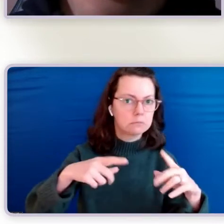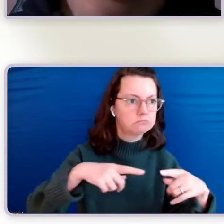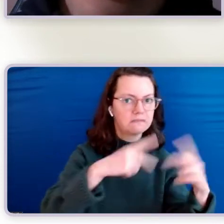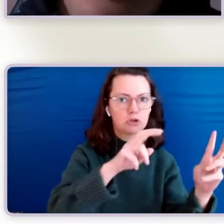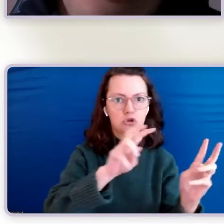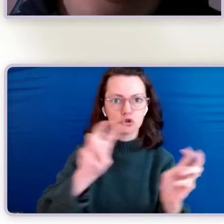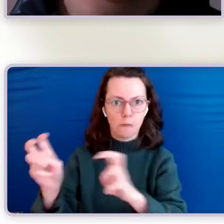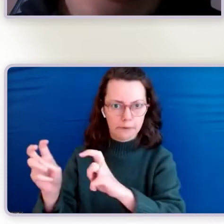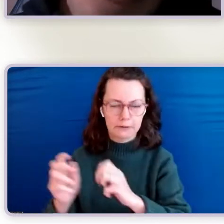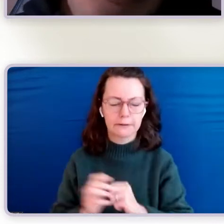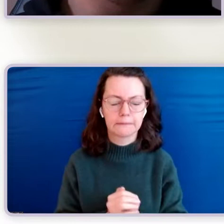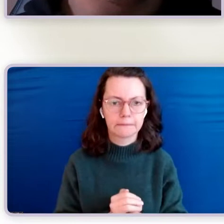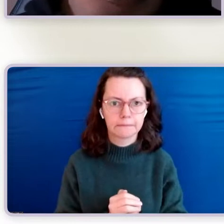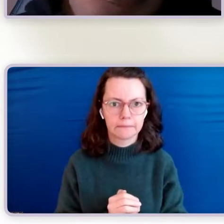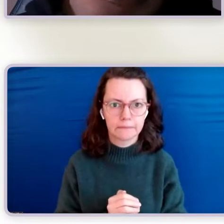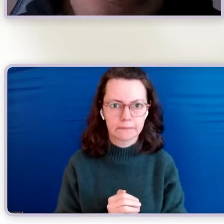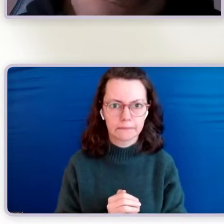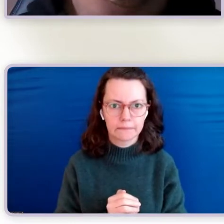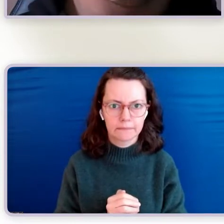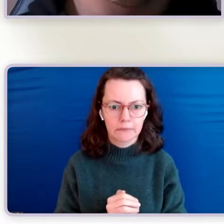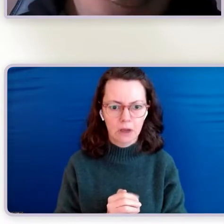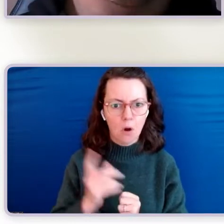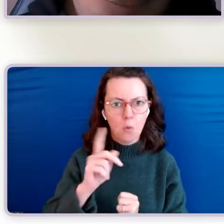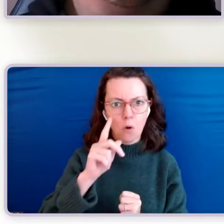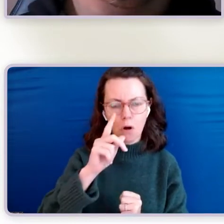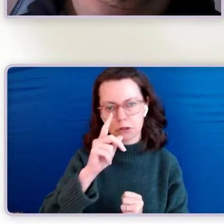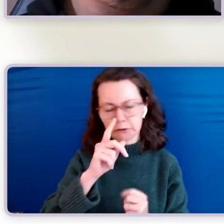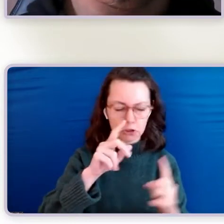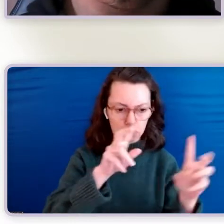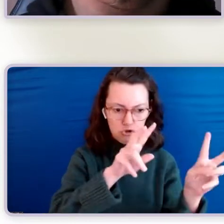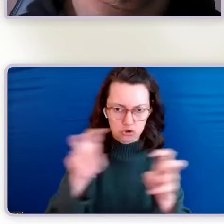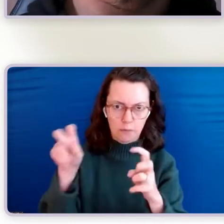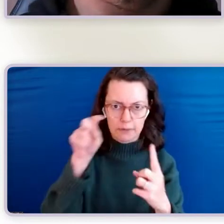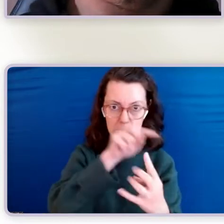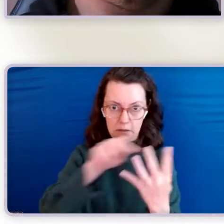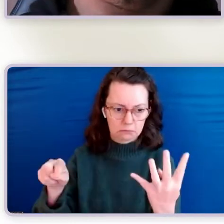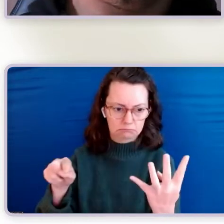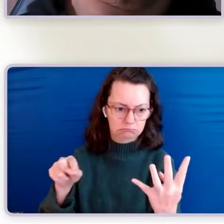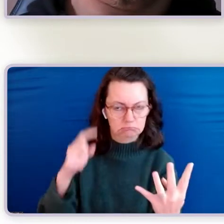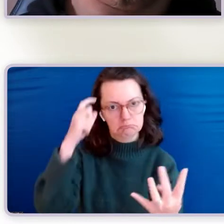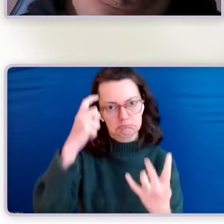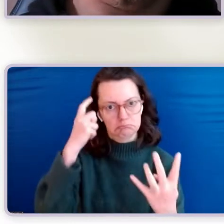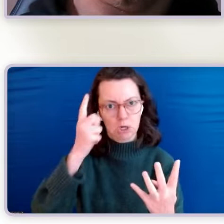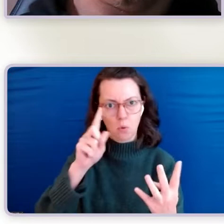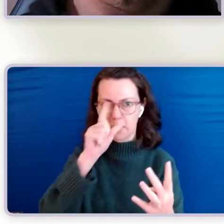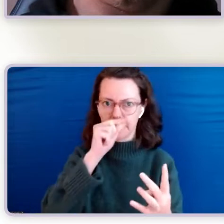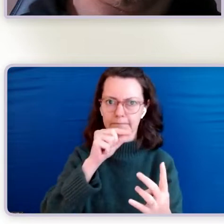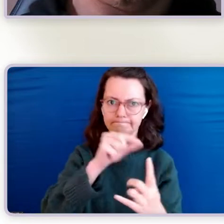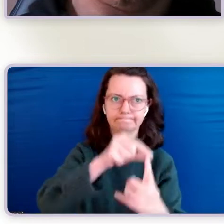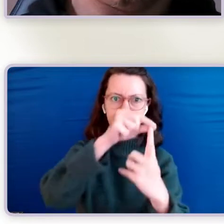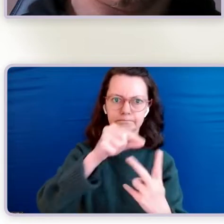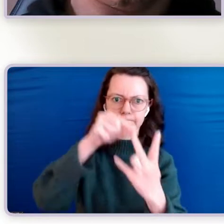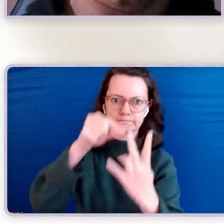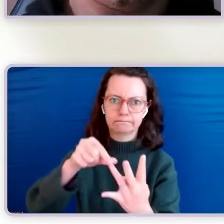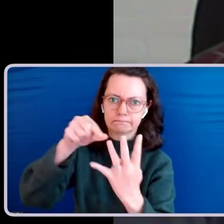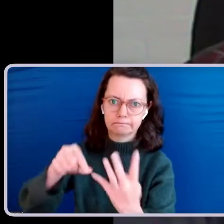what could we do about some of these. What are the key measures that we could think about as a community that could address some of